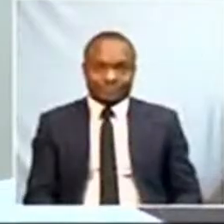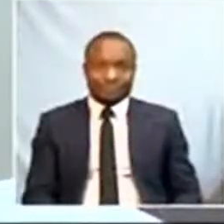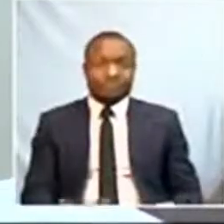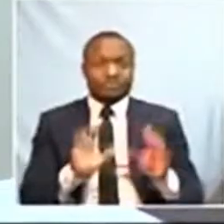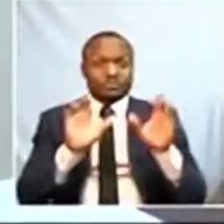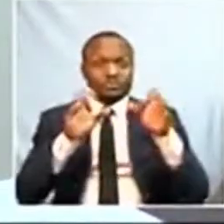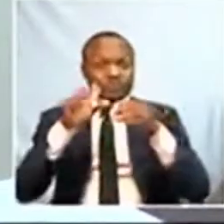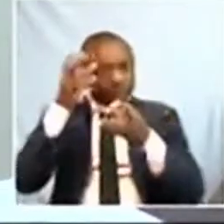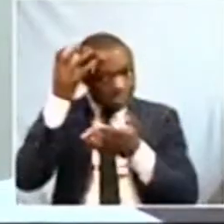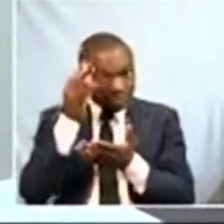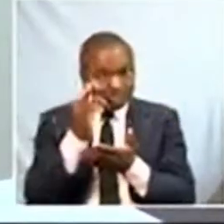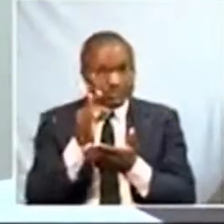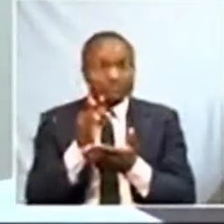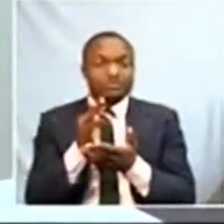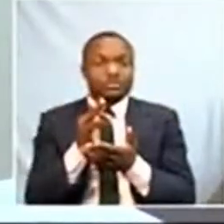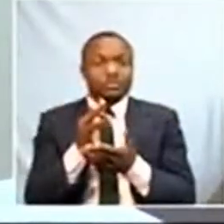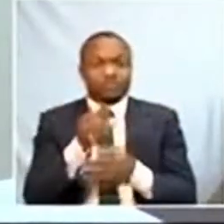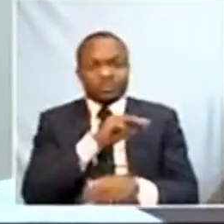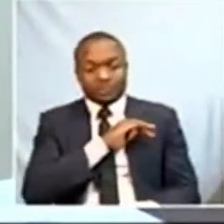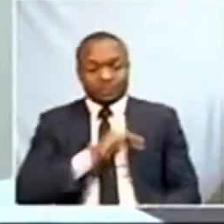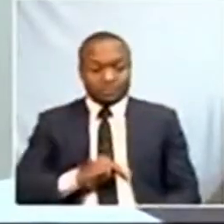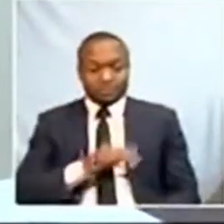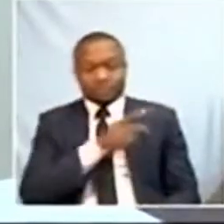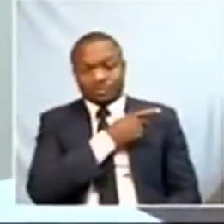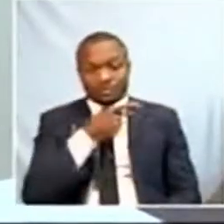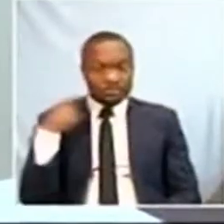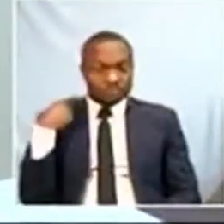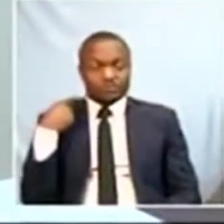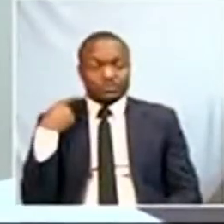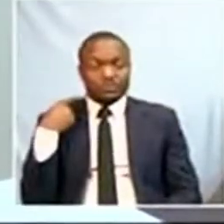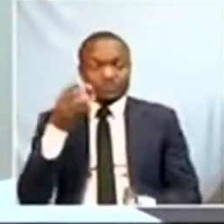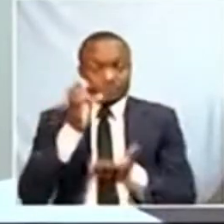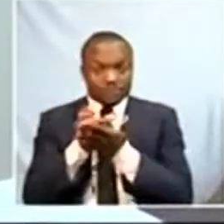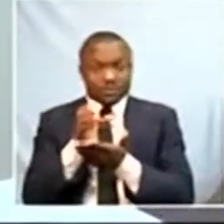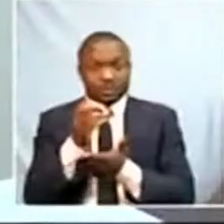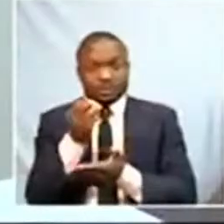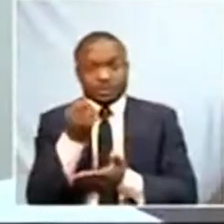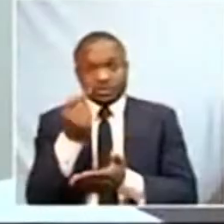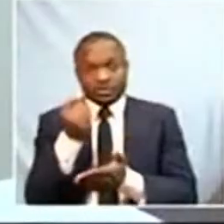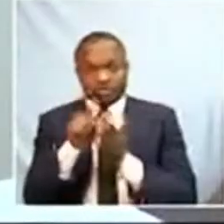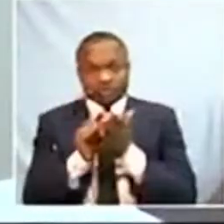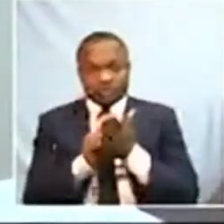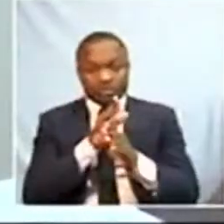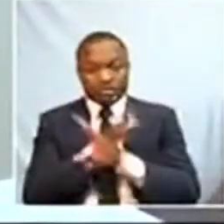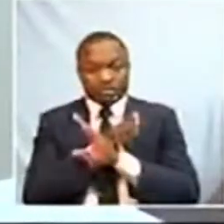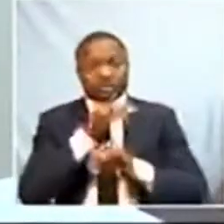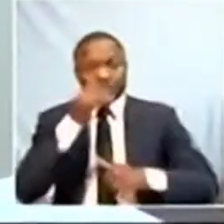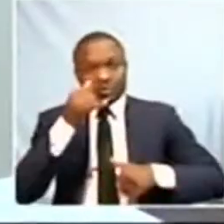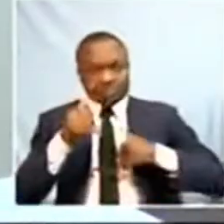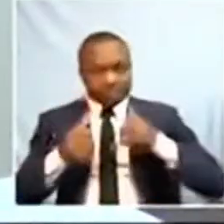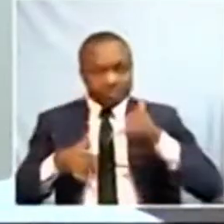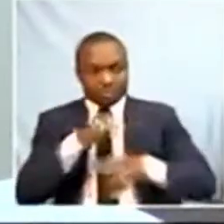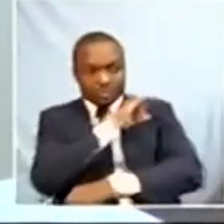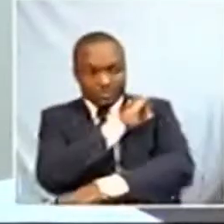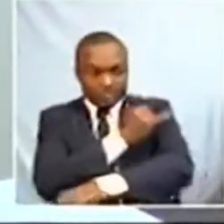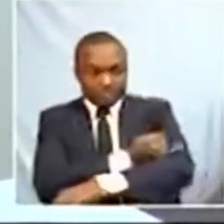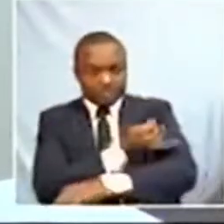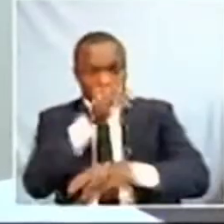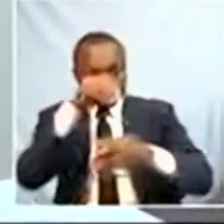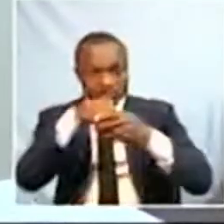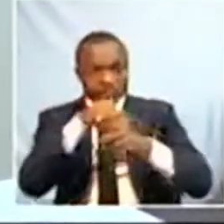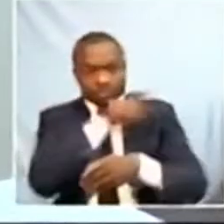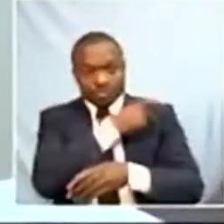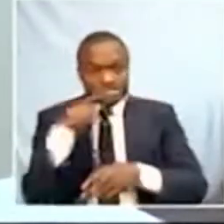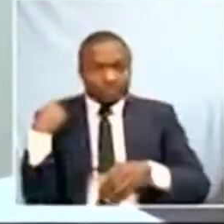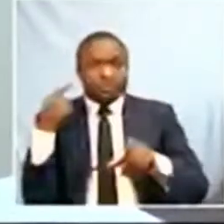Council Secretary, members of Parliament under Cap 12 of the Laws of Zambia enjoy the immunity in the House. The same is extended to